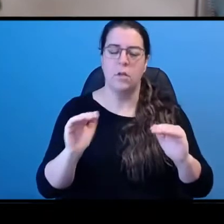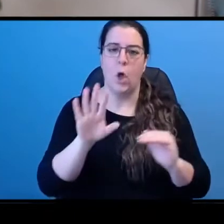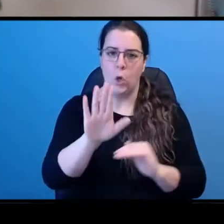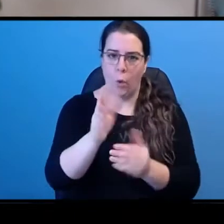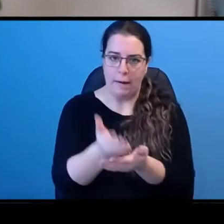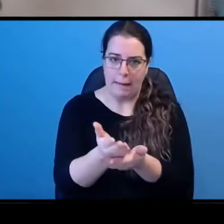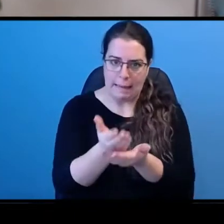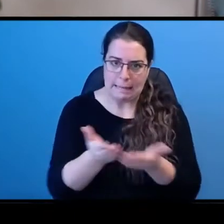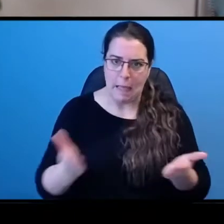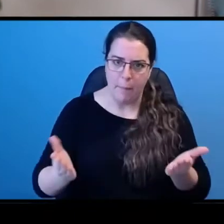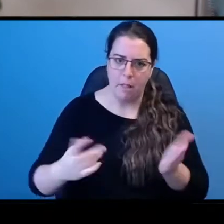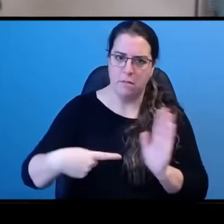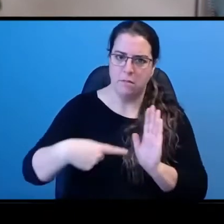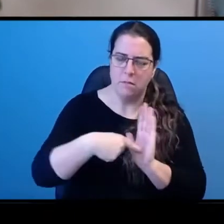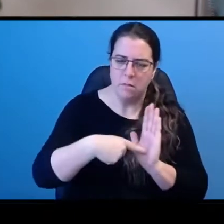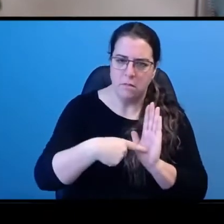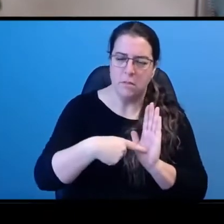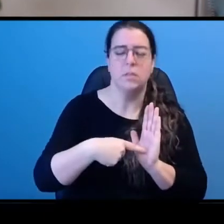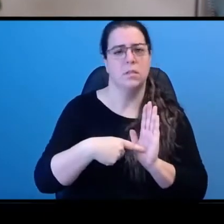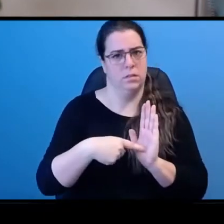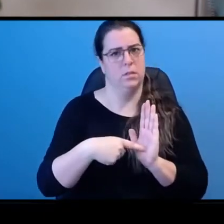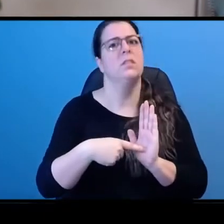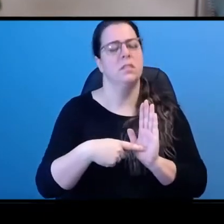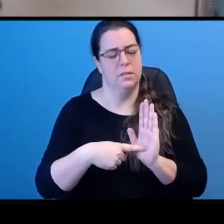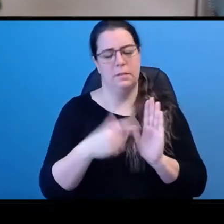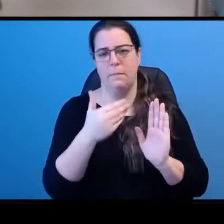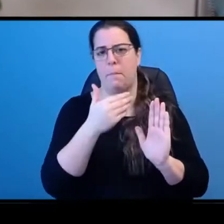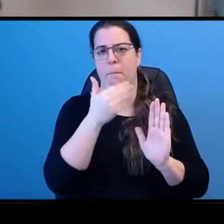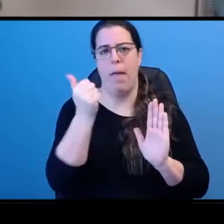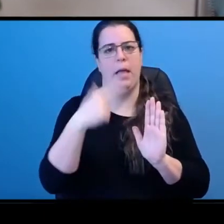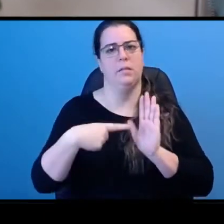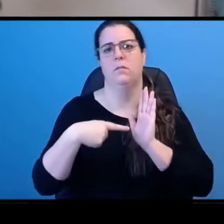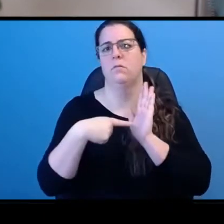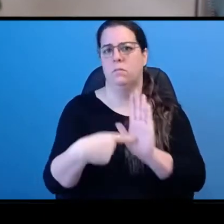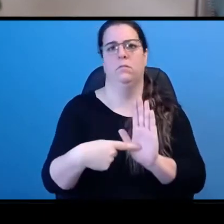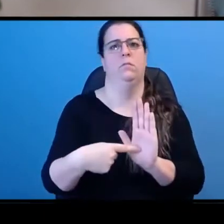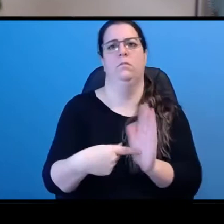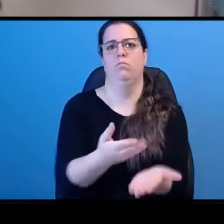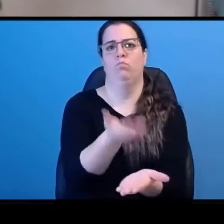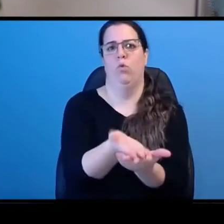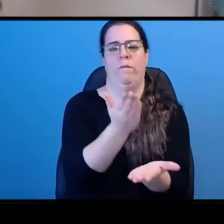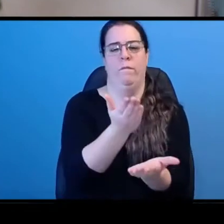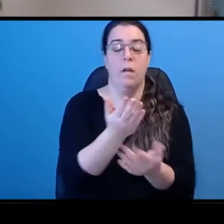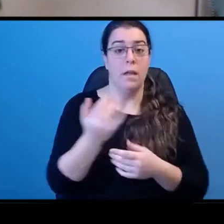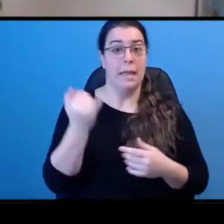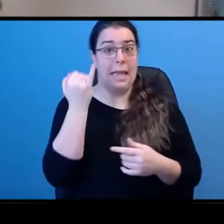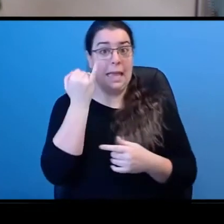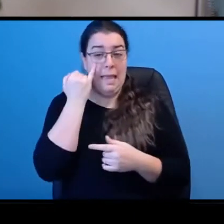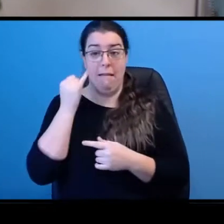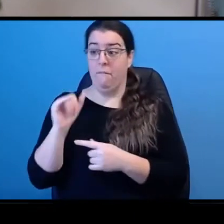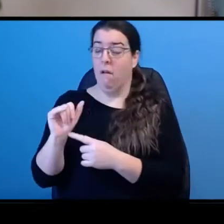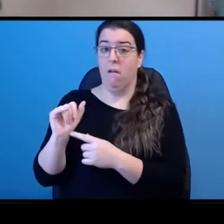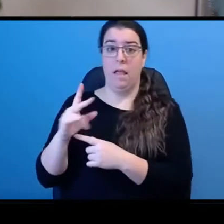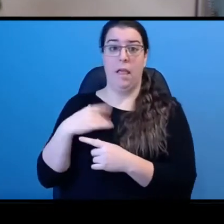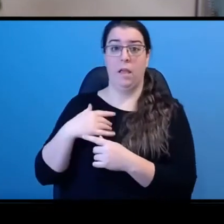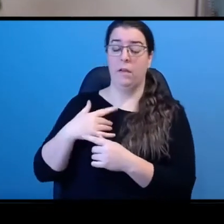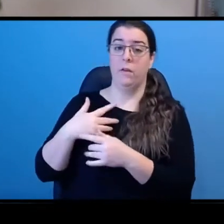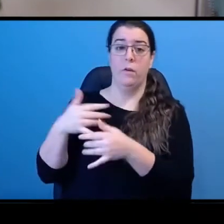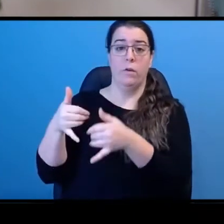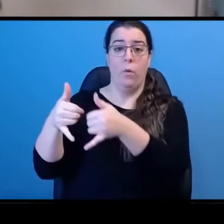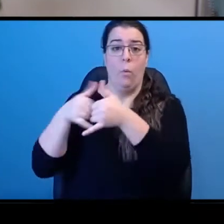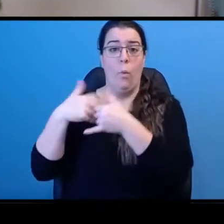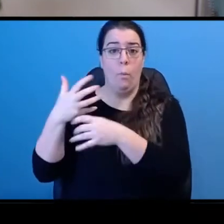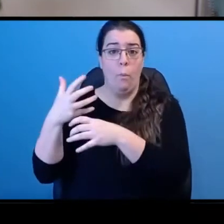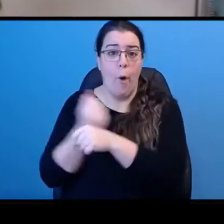writers' awards or you've received, you know, recognition, those are still important. But if you're going to choose